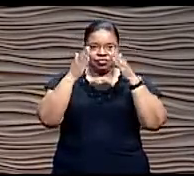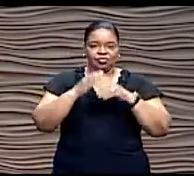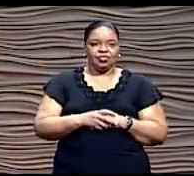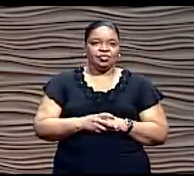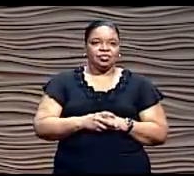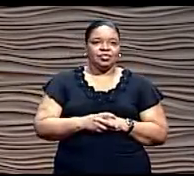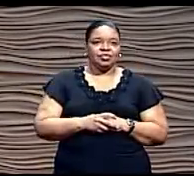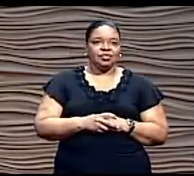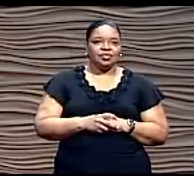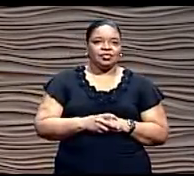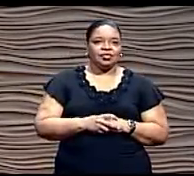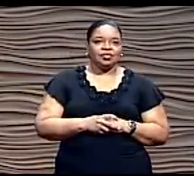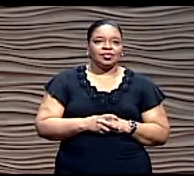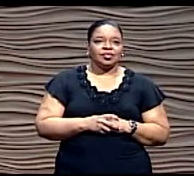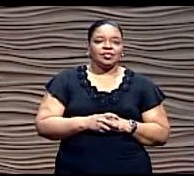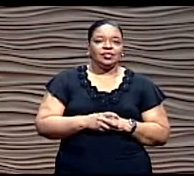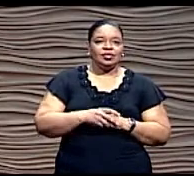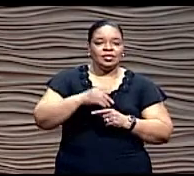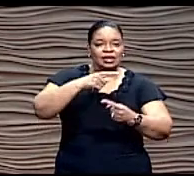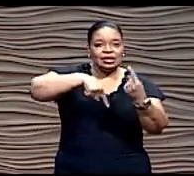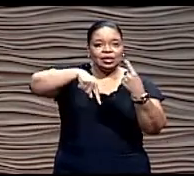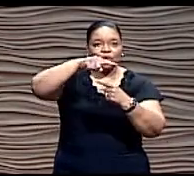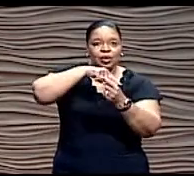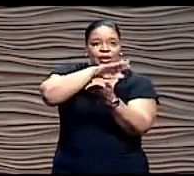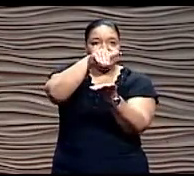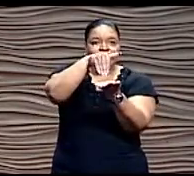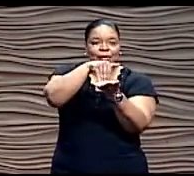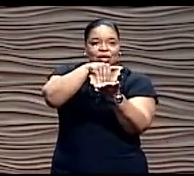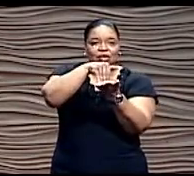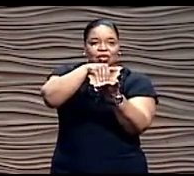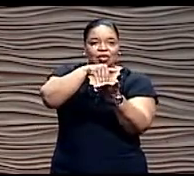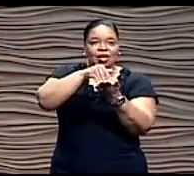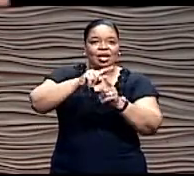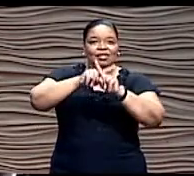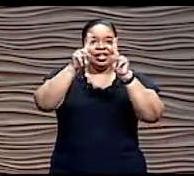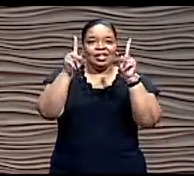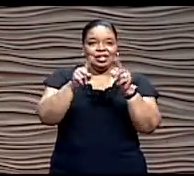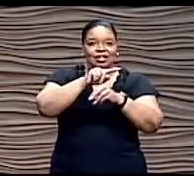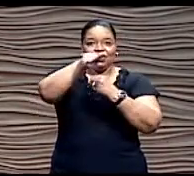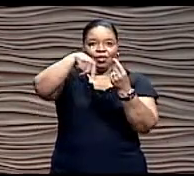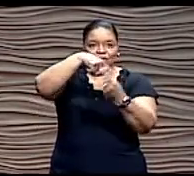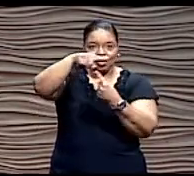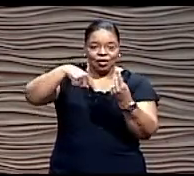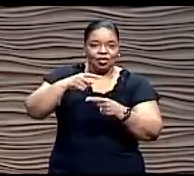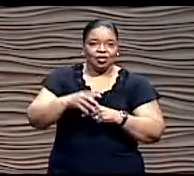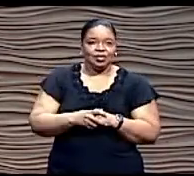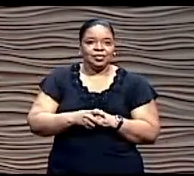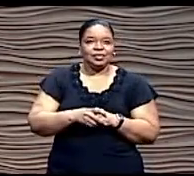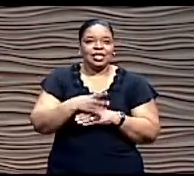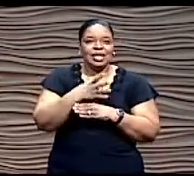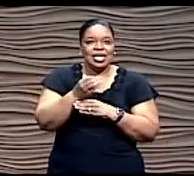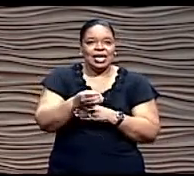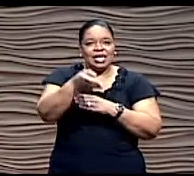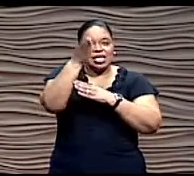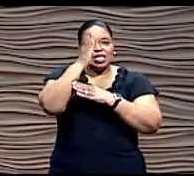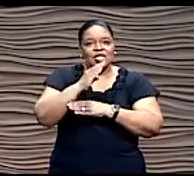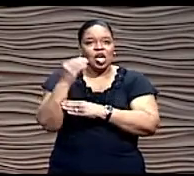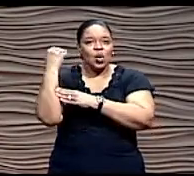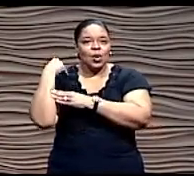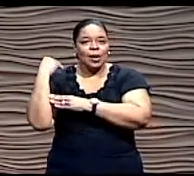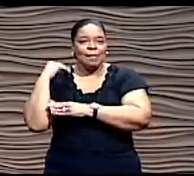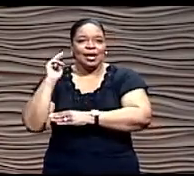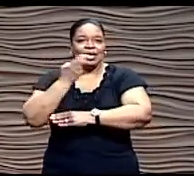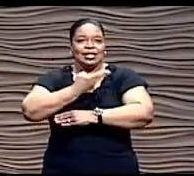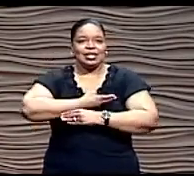orientation. It's a wheel in the middle of a wheel. And it's God reminding